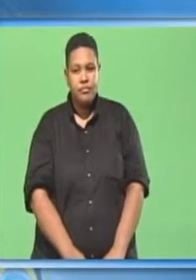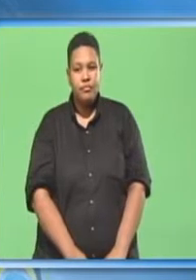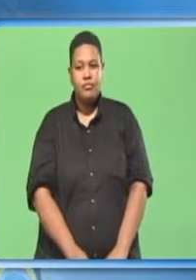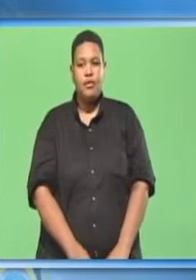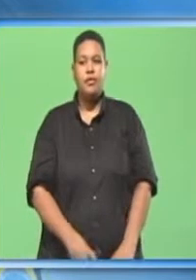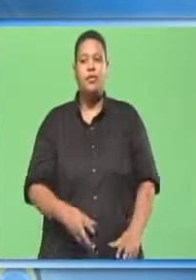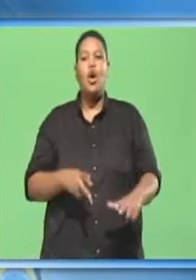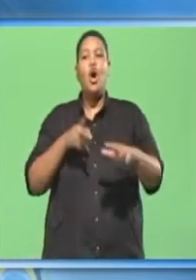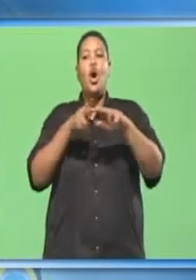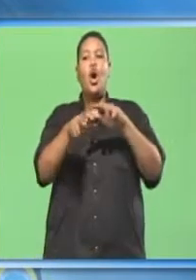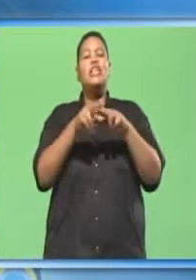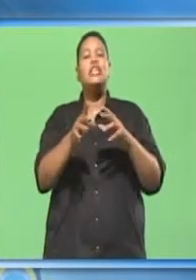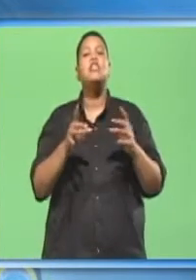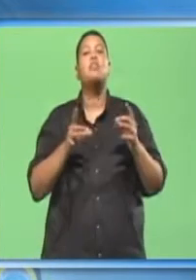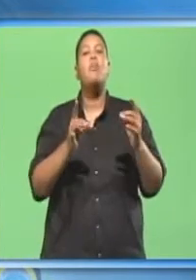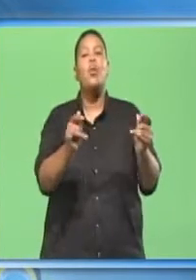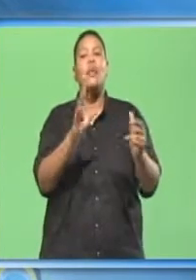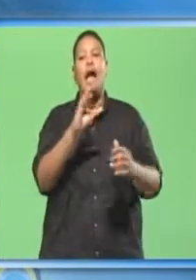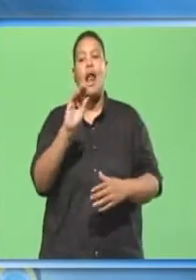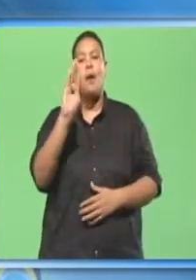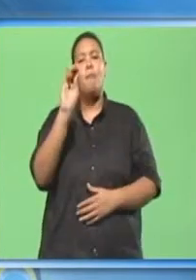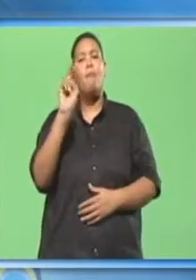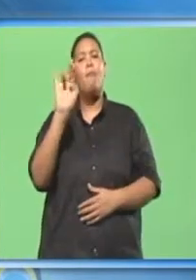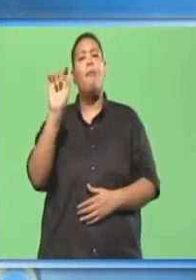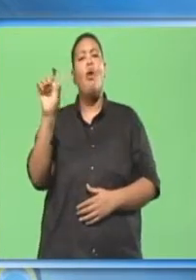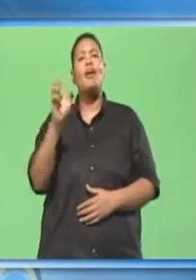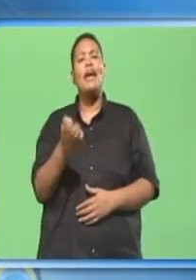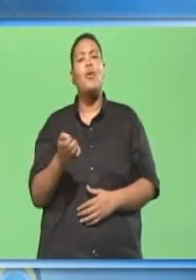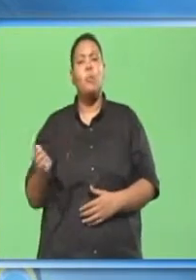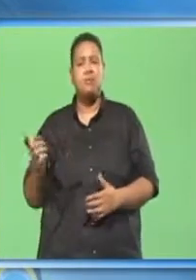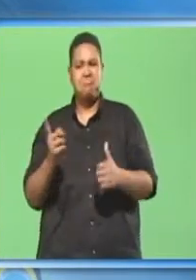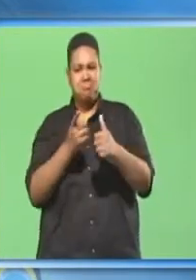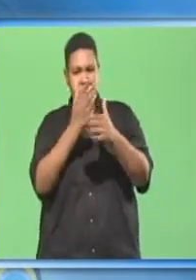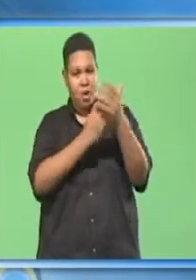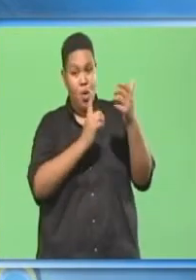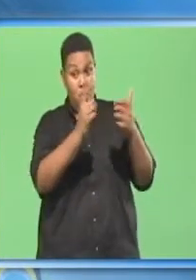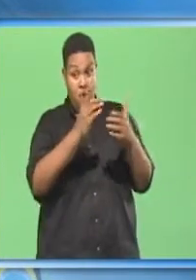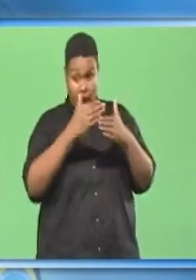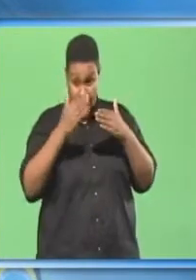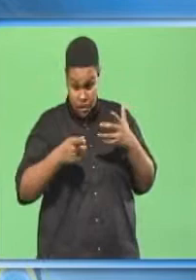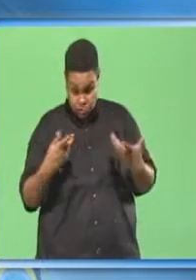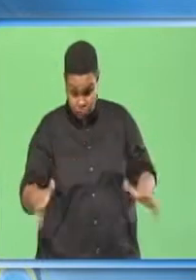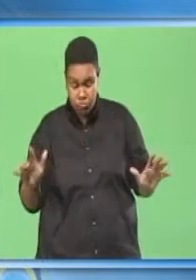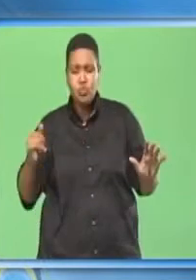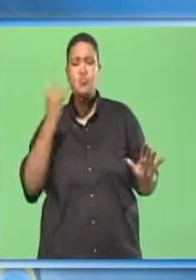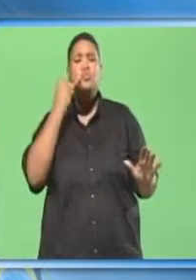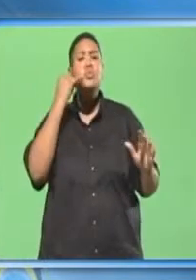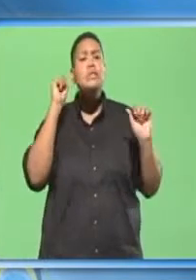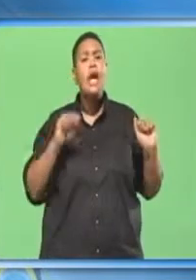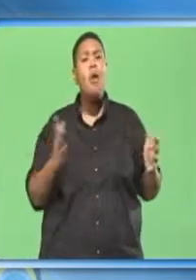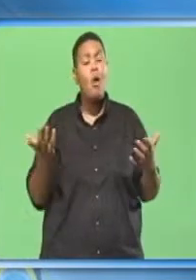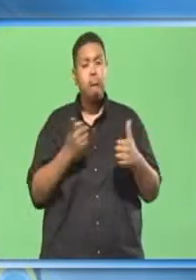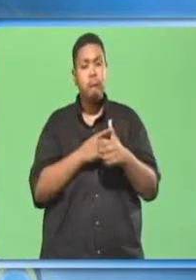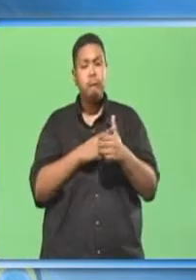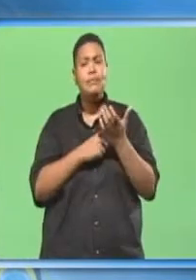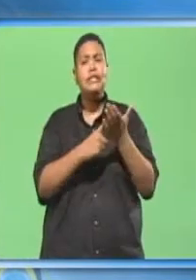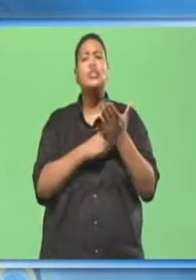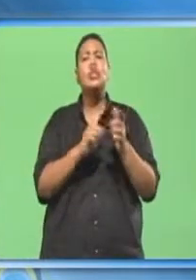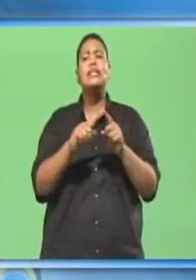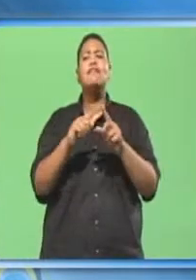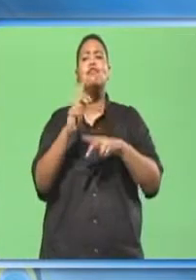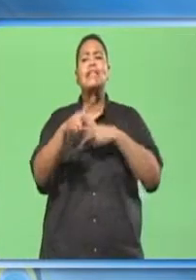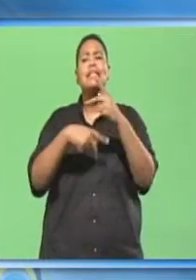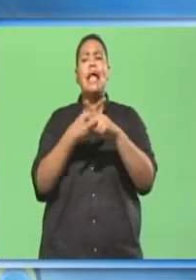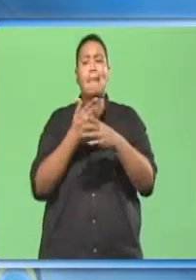Cutting, smoothing, and boring tools. Section 1. At the end of this section, you should be able to A. Discuss the types of